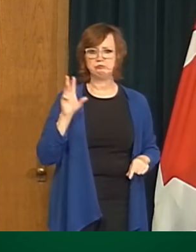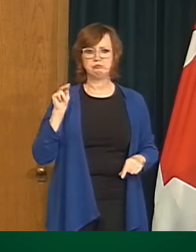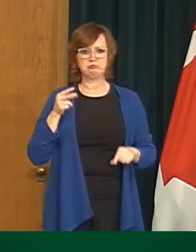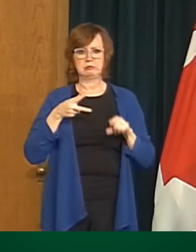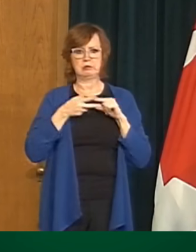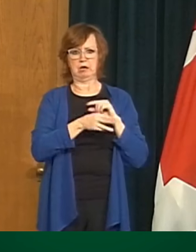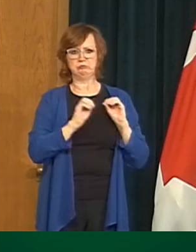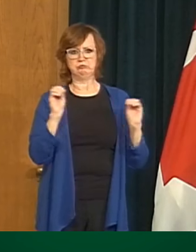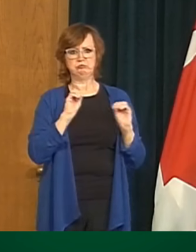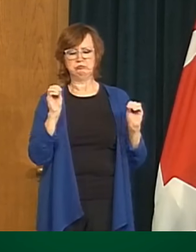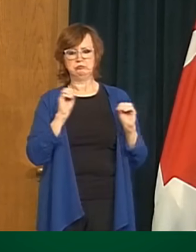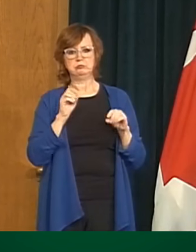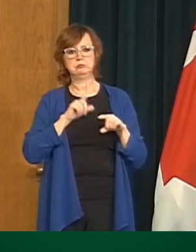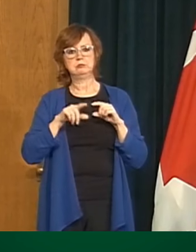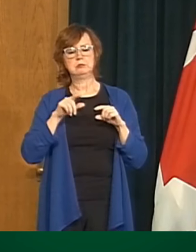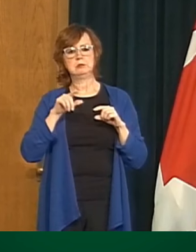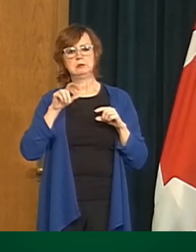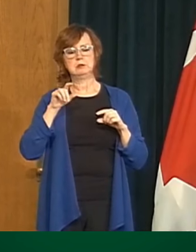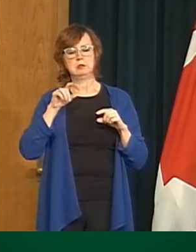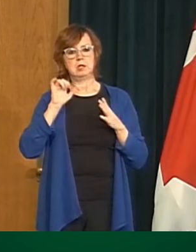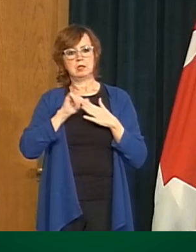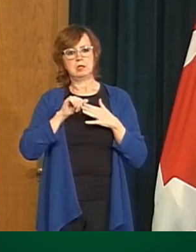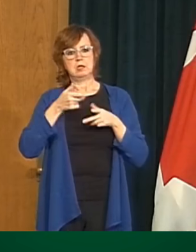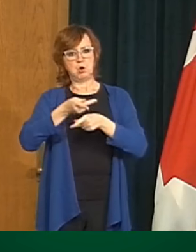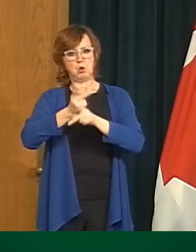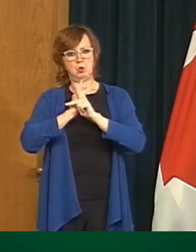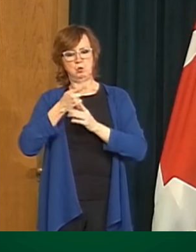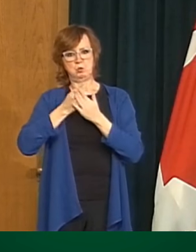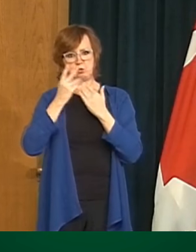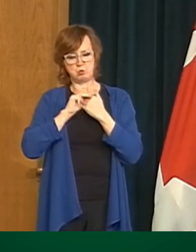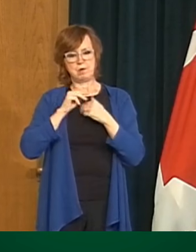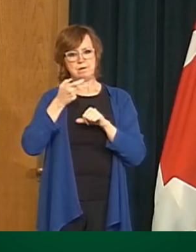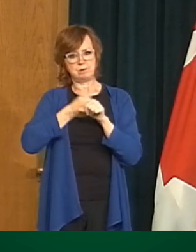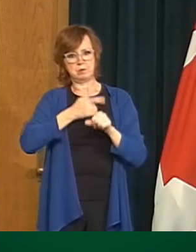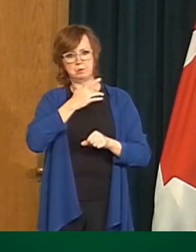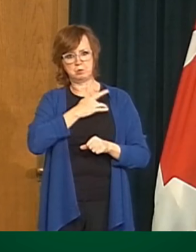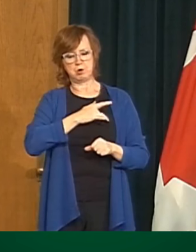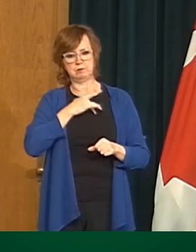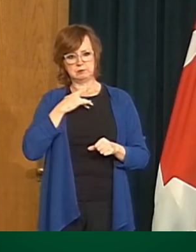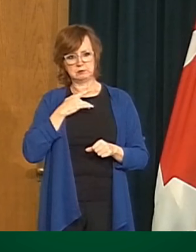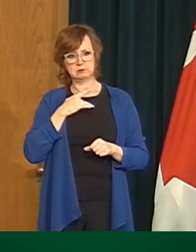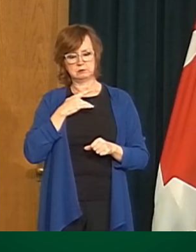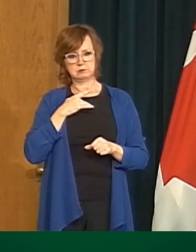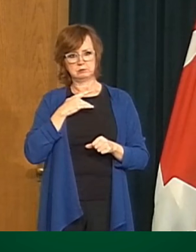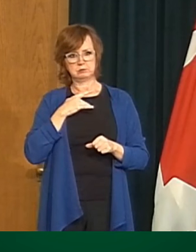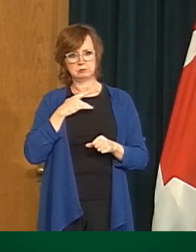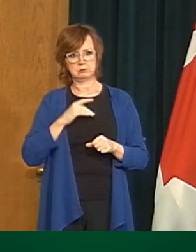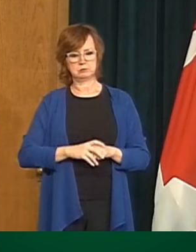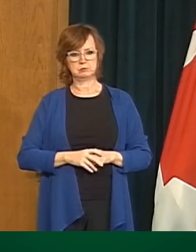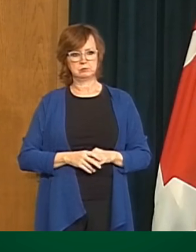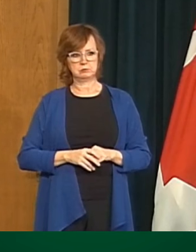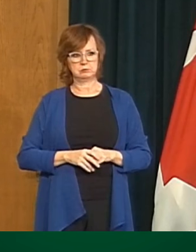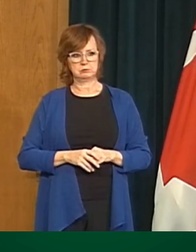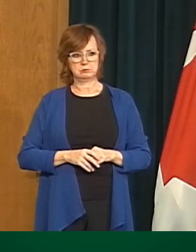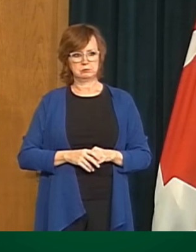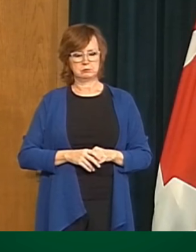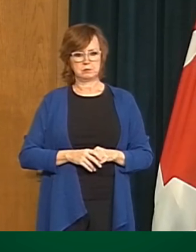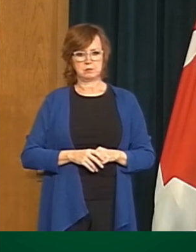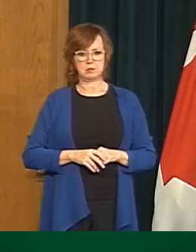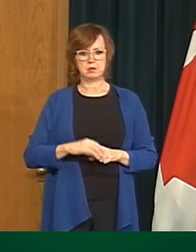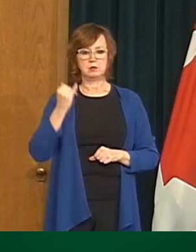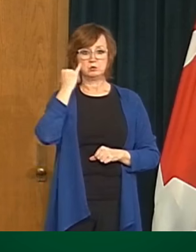the capital loan program of the province of Saskatchewan. These dollars are coming from this very same place they'd be coming from if you buy a